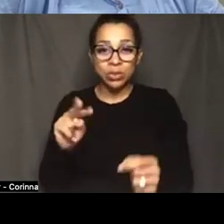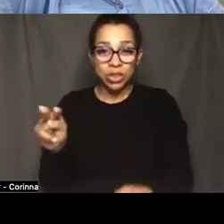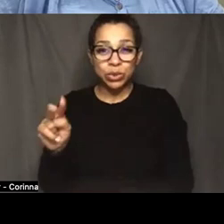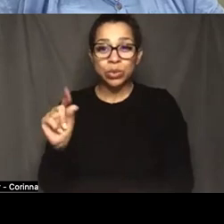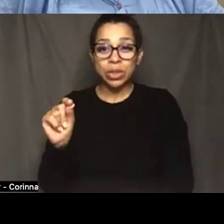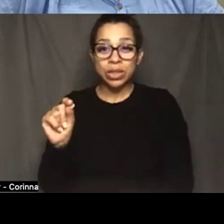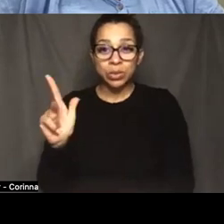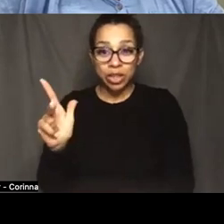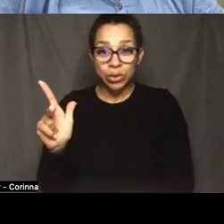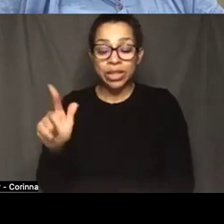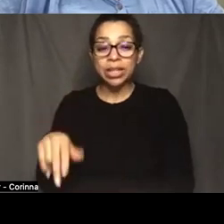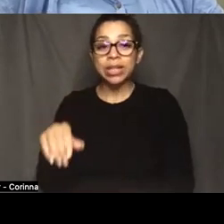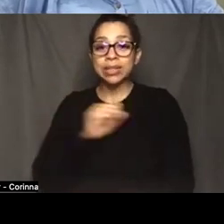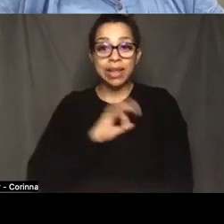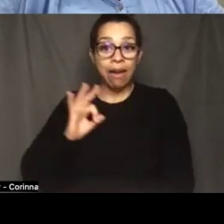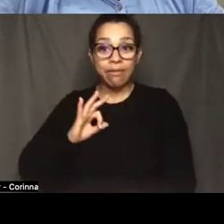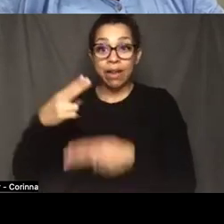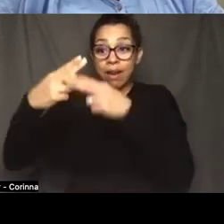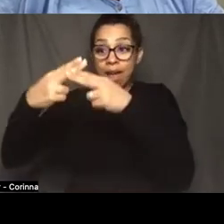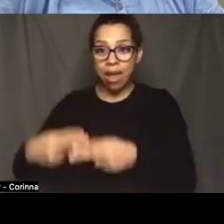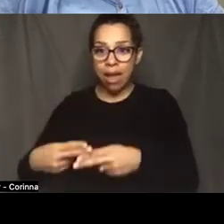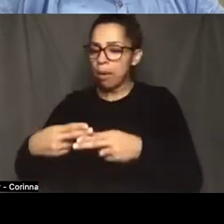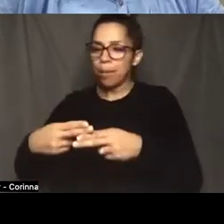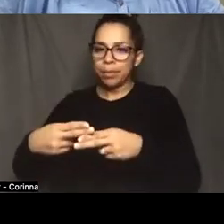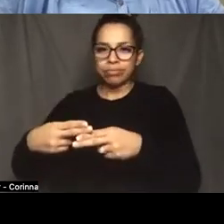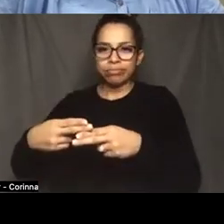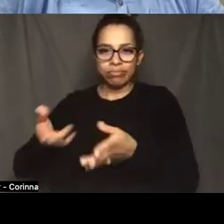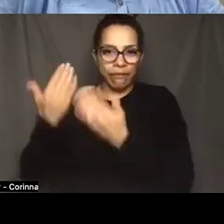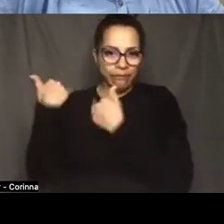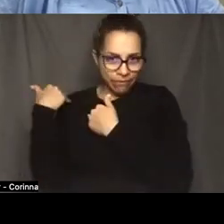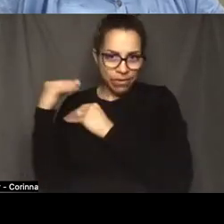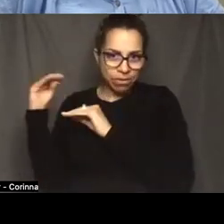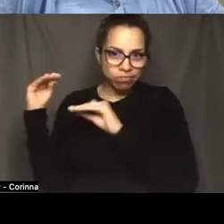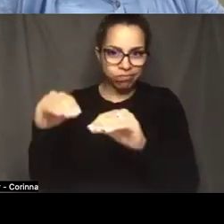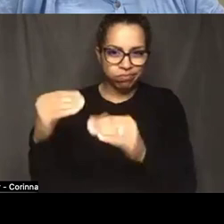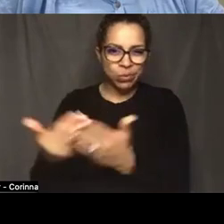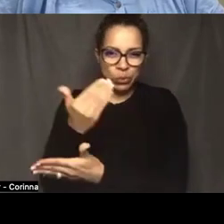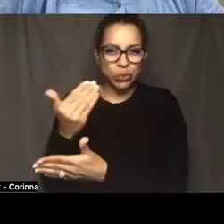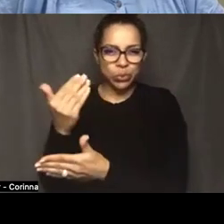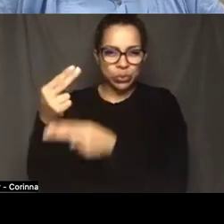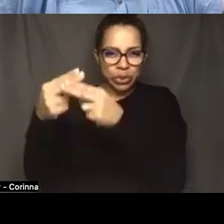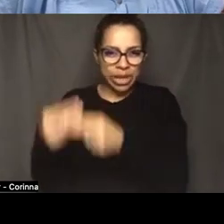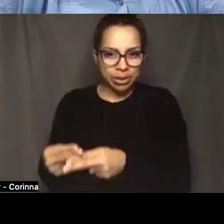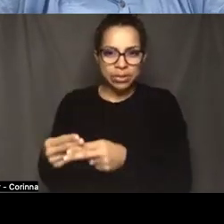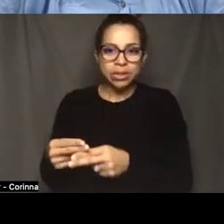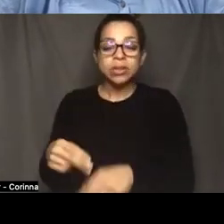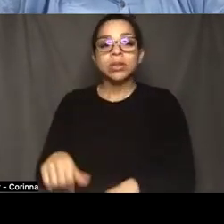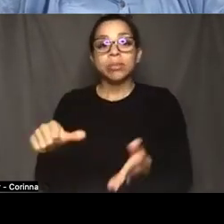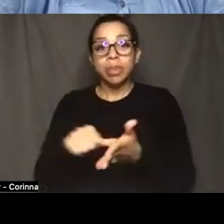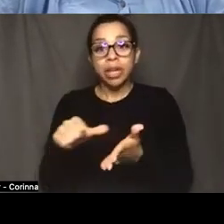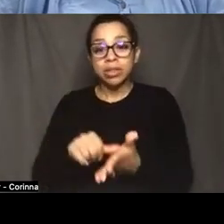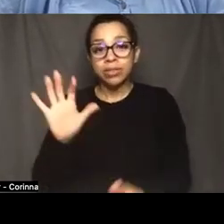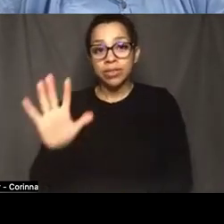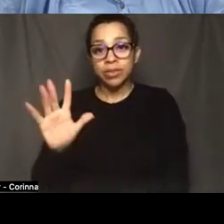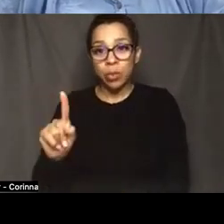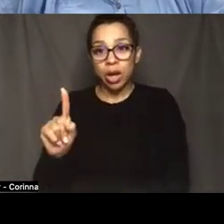2022-2023 AEA staff roster with the current roster. And on page 51,